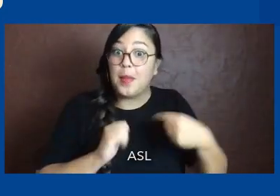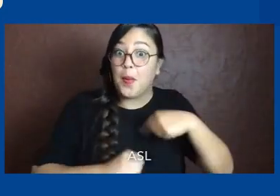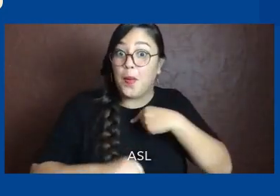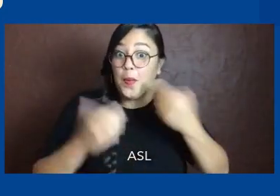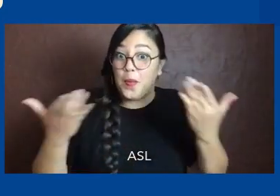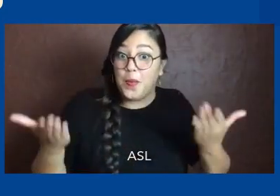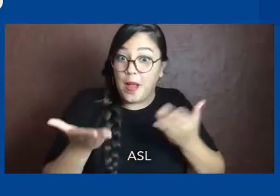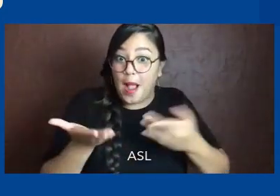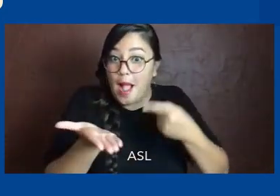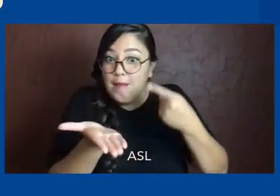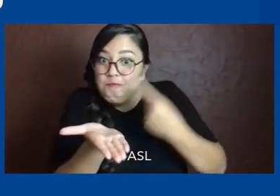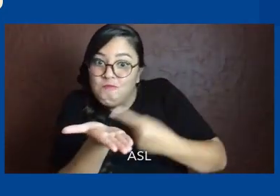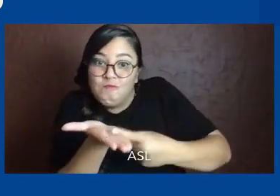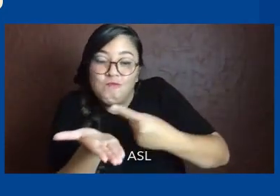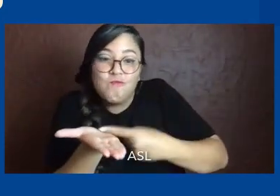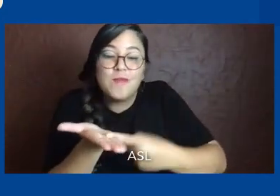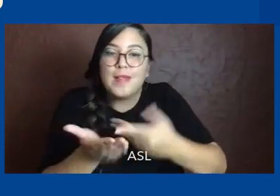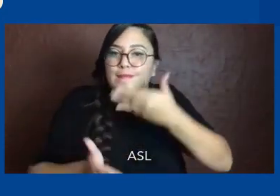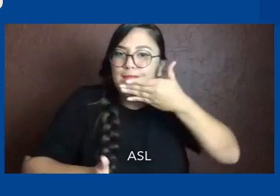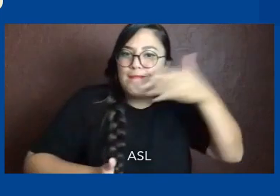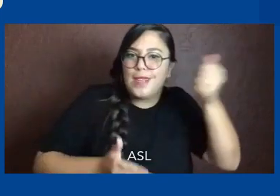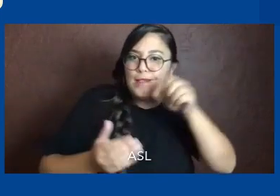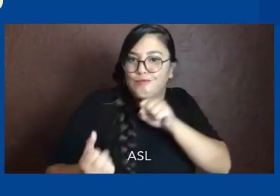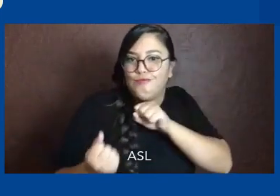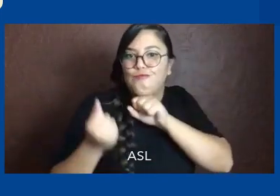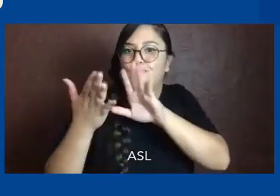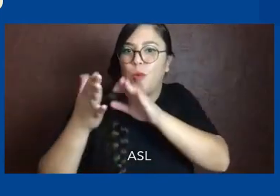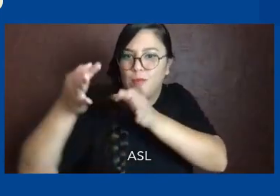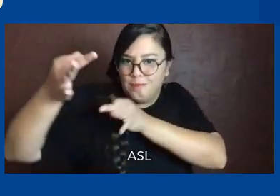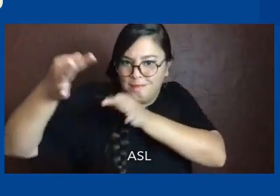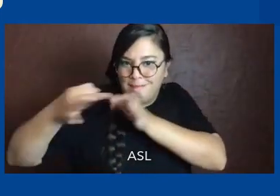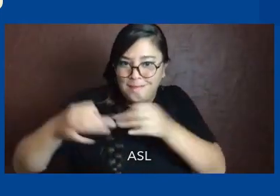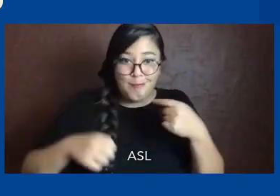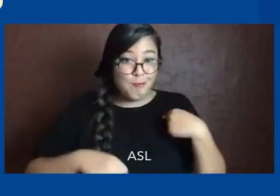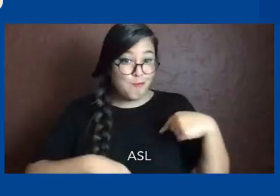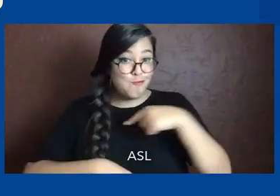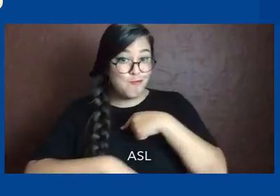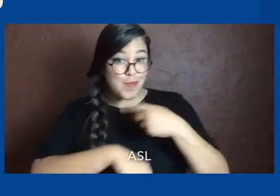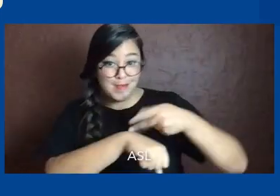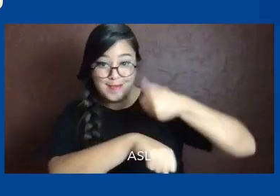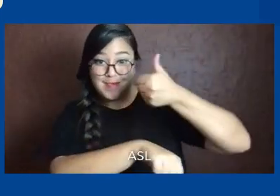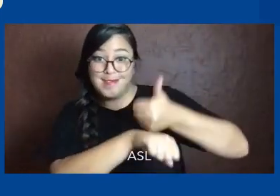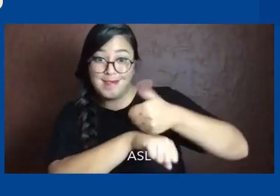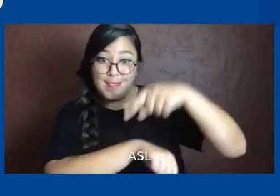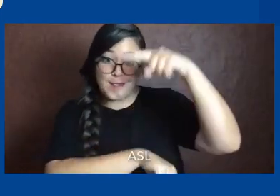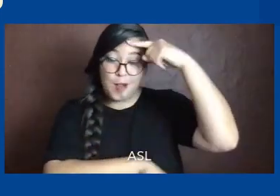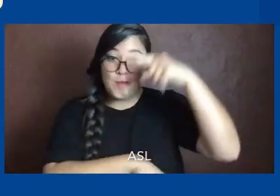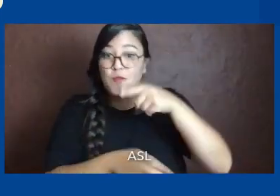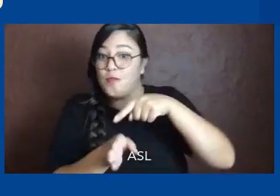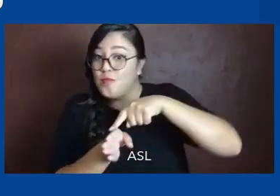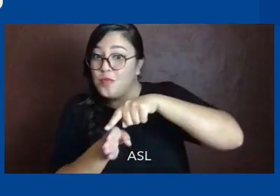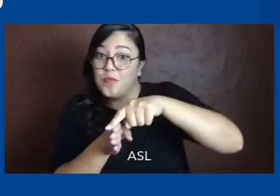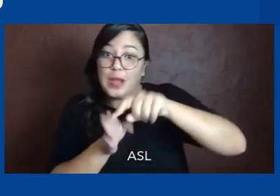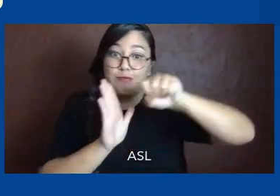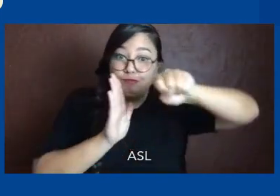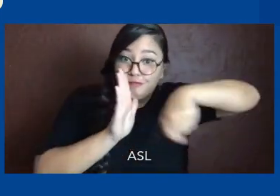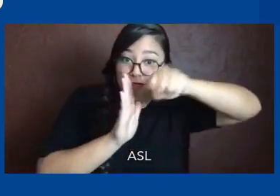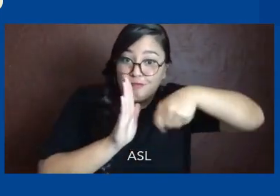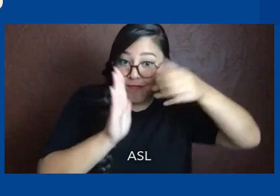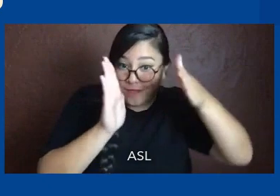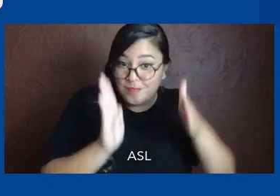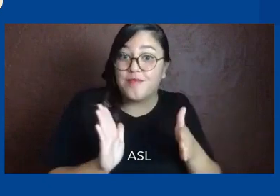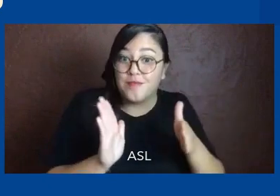the best practices guidelines that we created for working documentary cinematographers, which we define